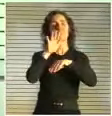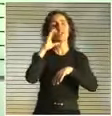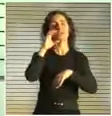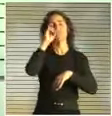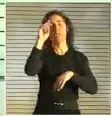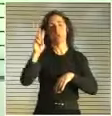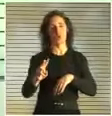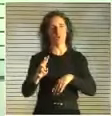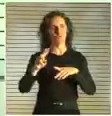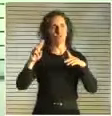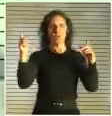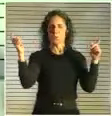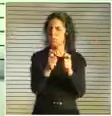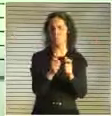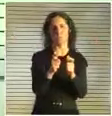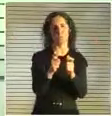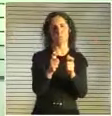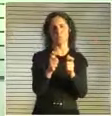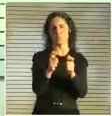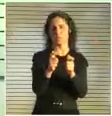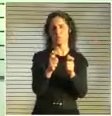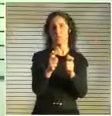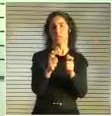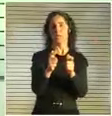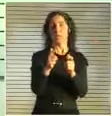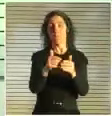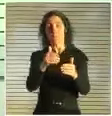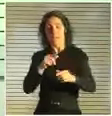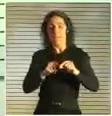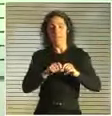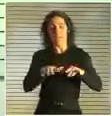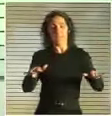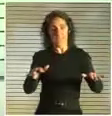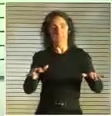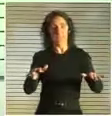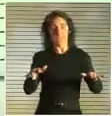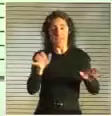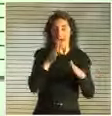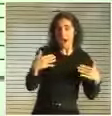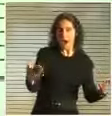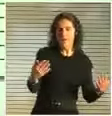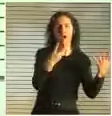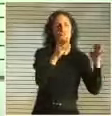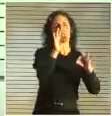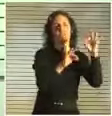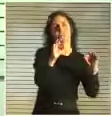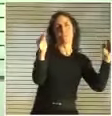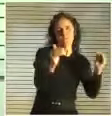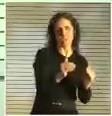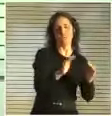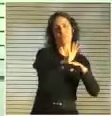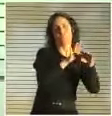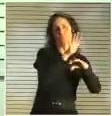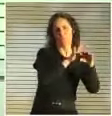by 18%. And we are going to work more on greening the buildings, introducing more